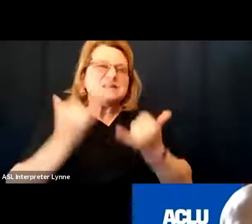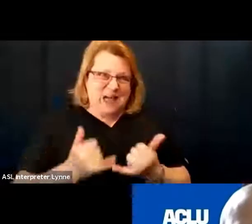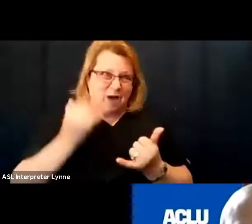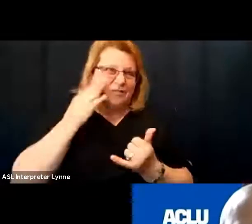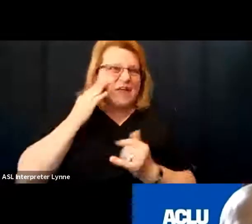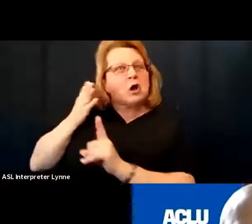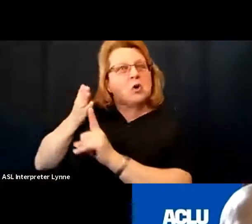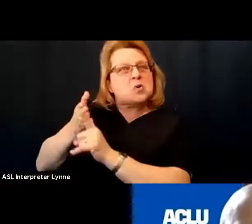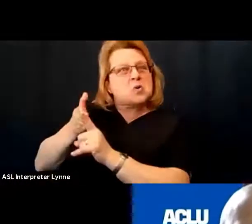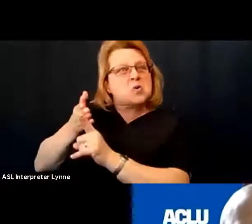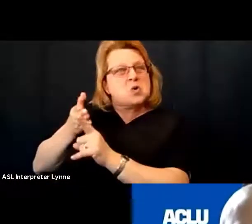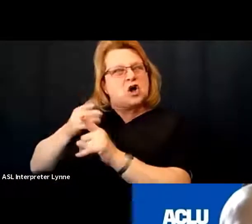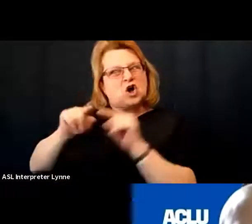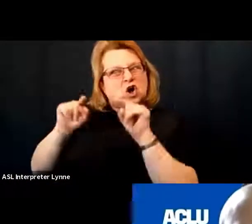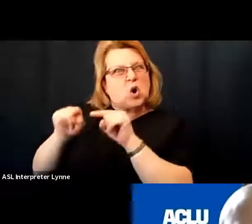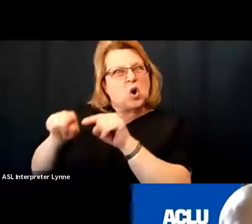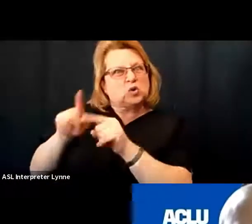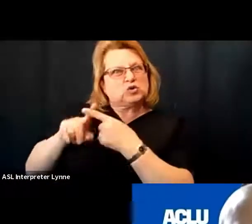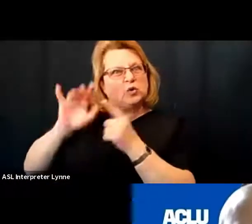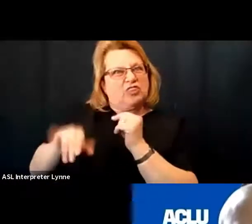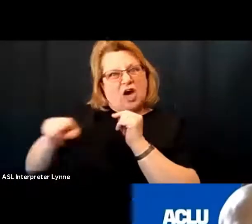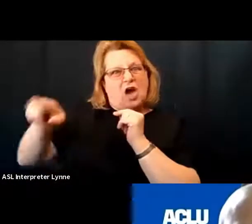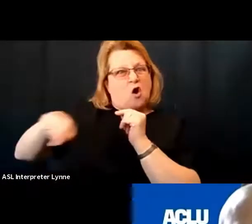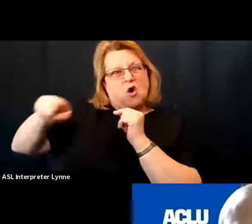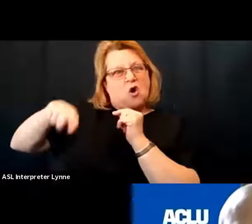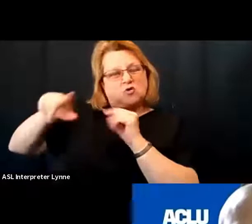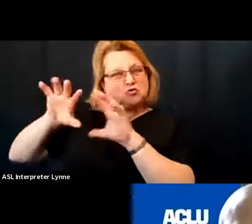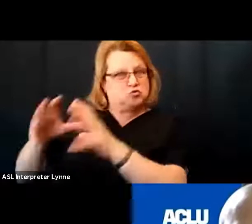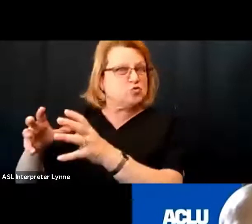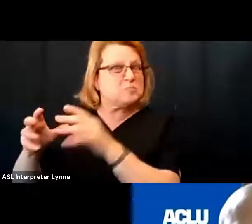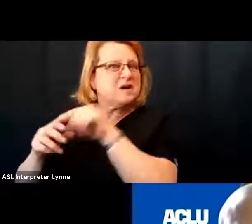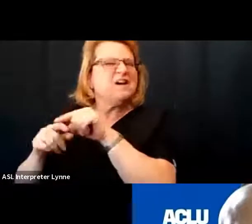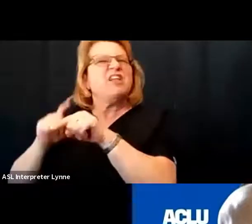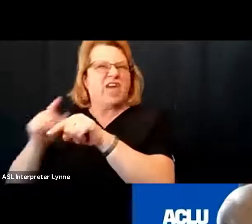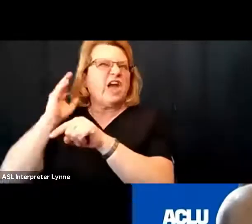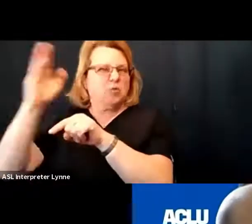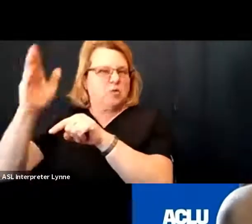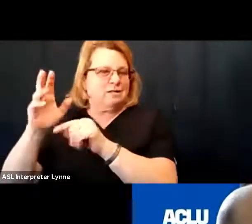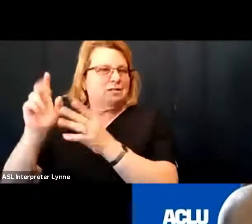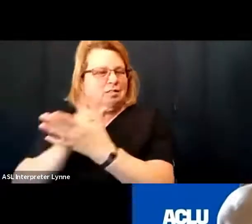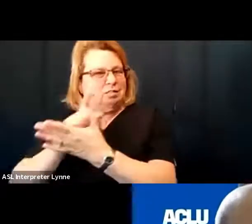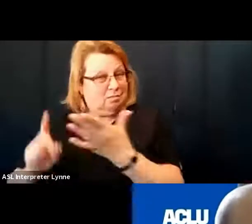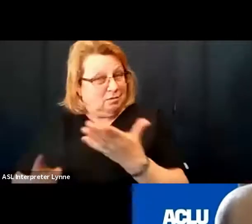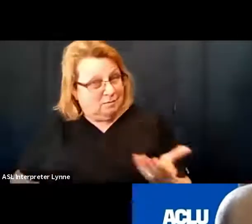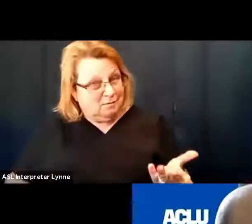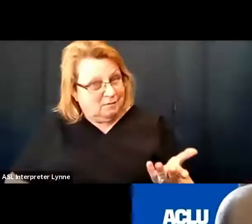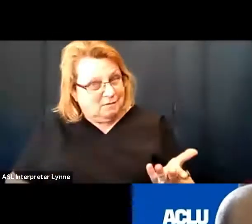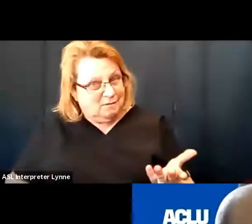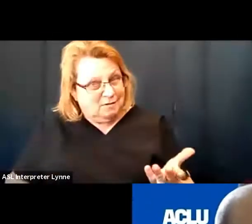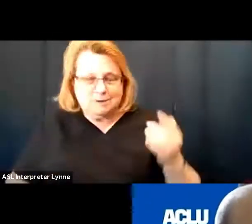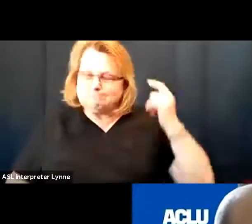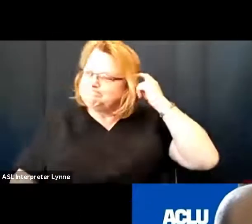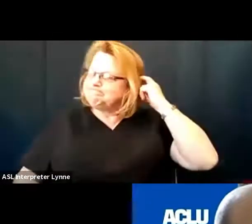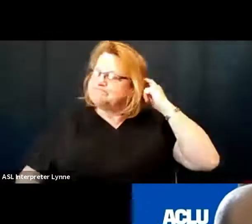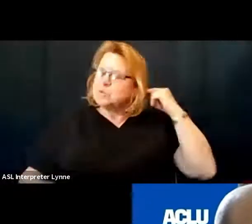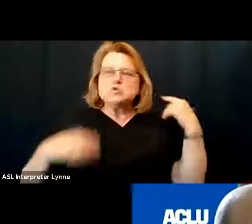okay, Agent A over there, that's where I'm gonna go because they basically want to discriminate. So it is